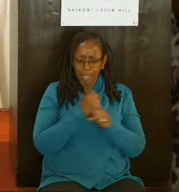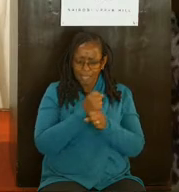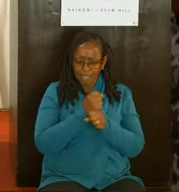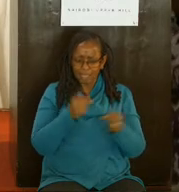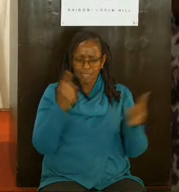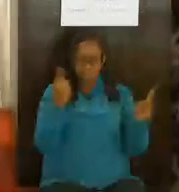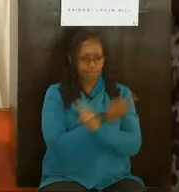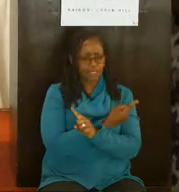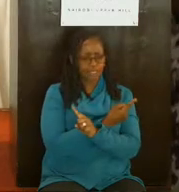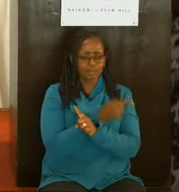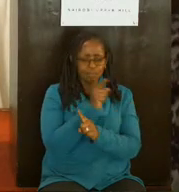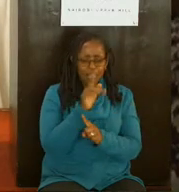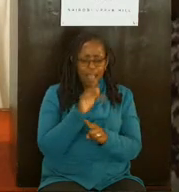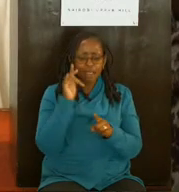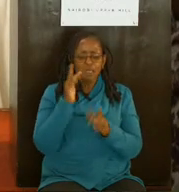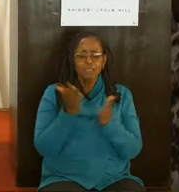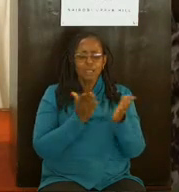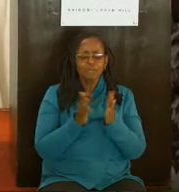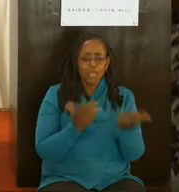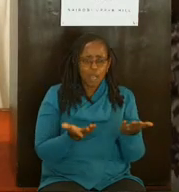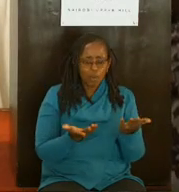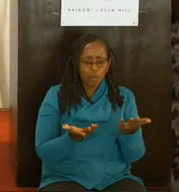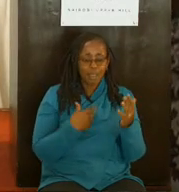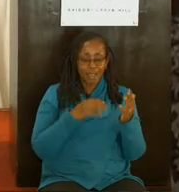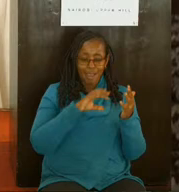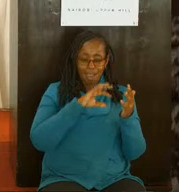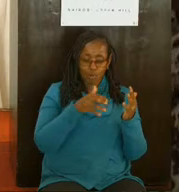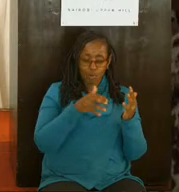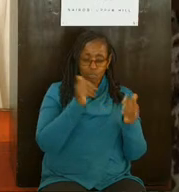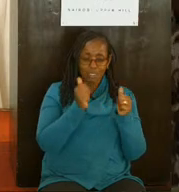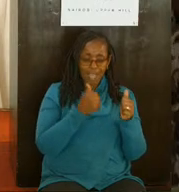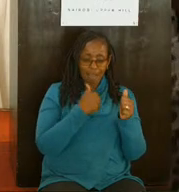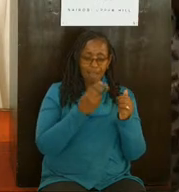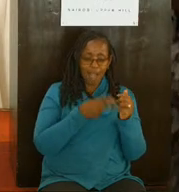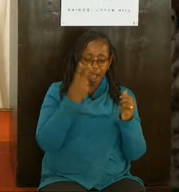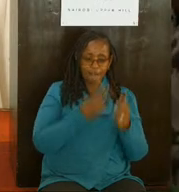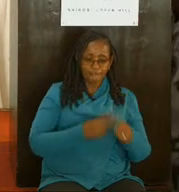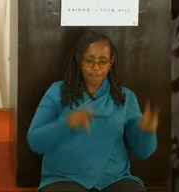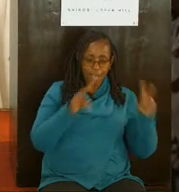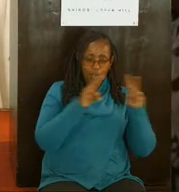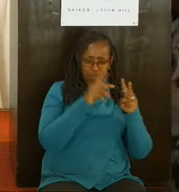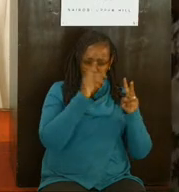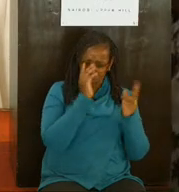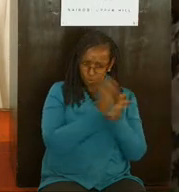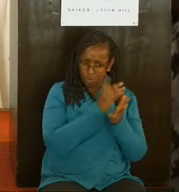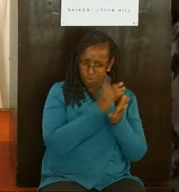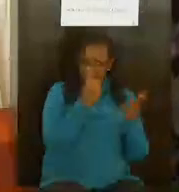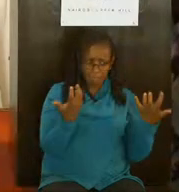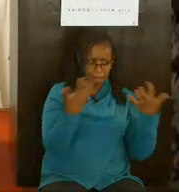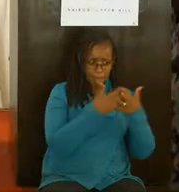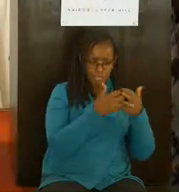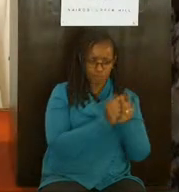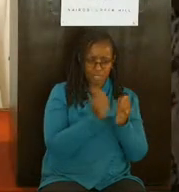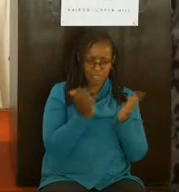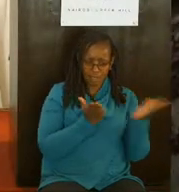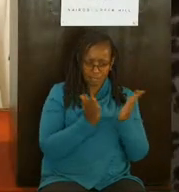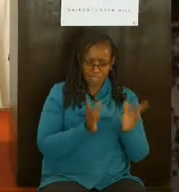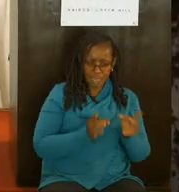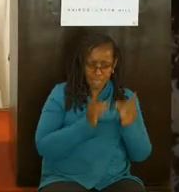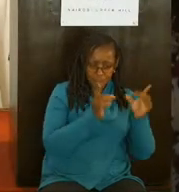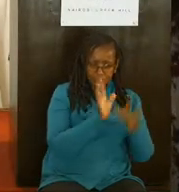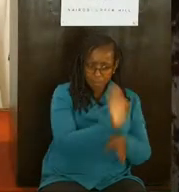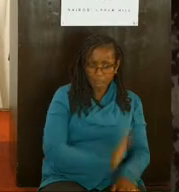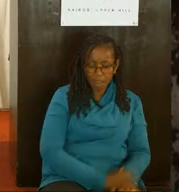how does it affect services for the counties that showed High values did it also reflecting the terms in terms of services delivery